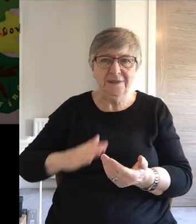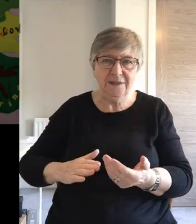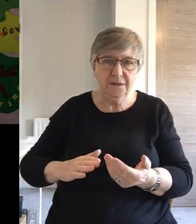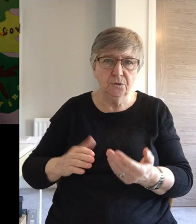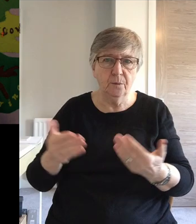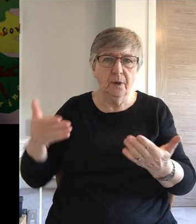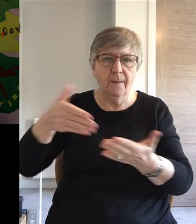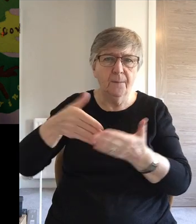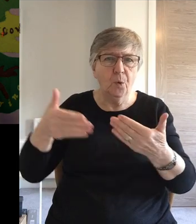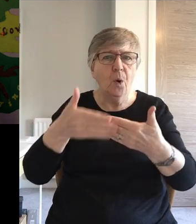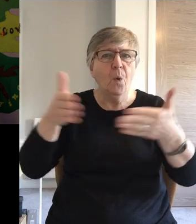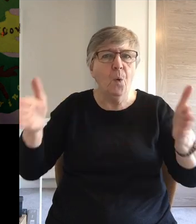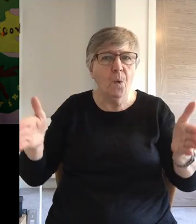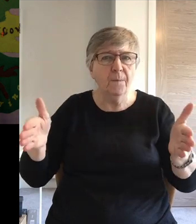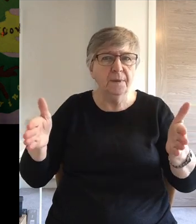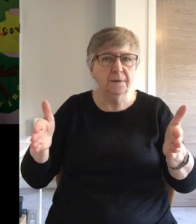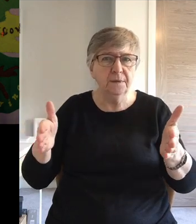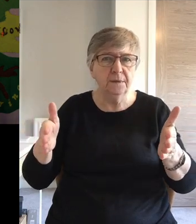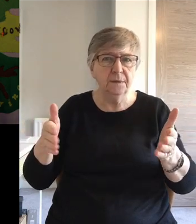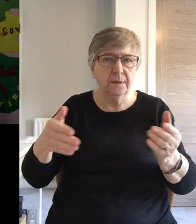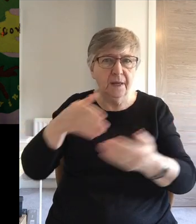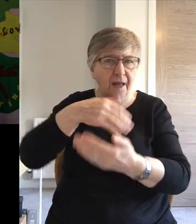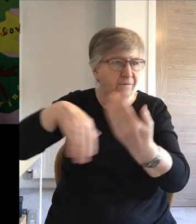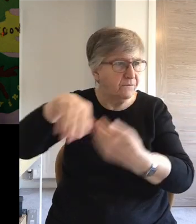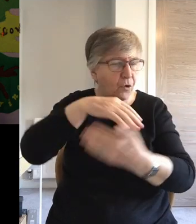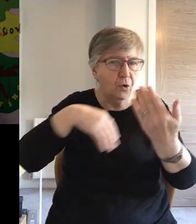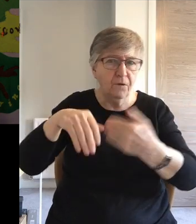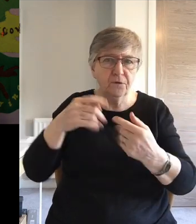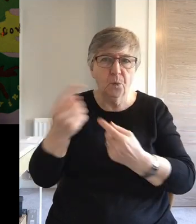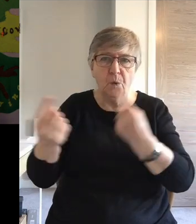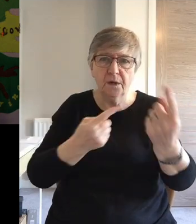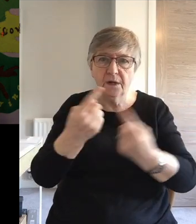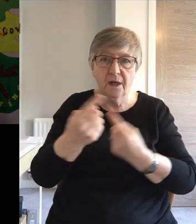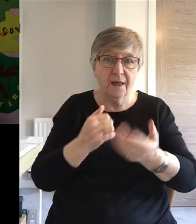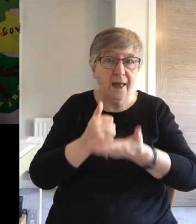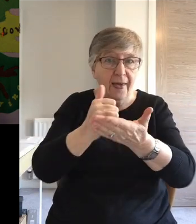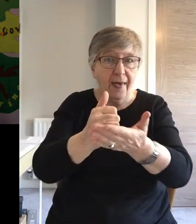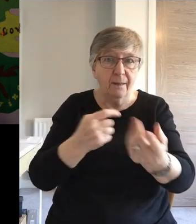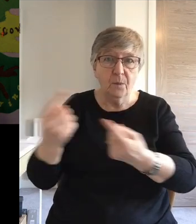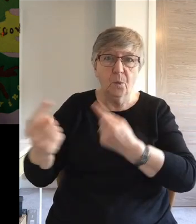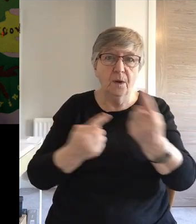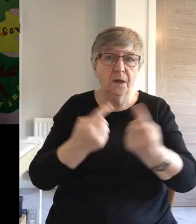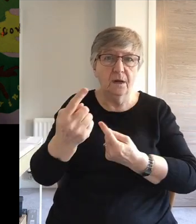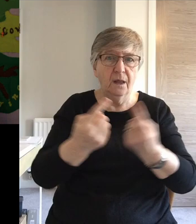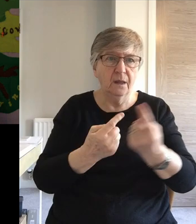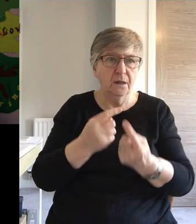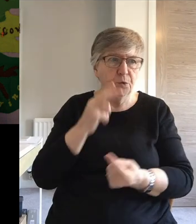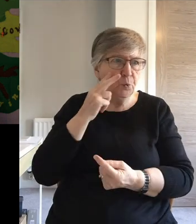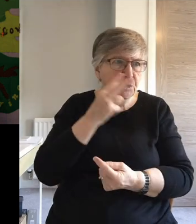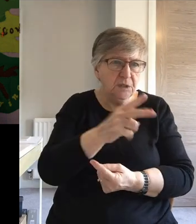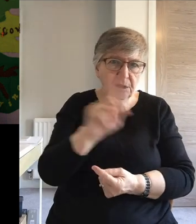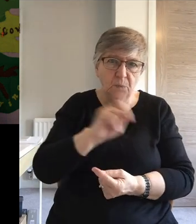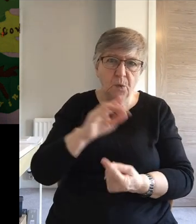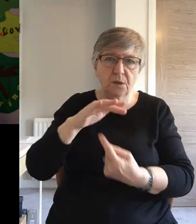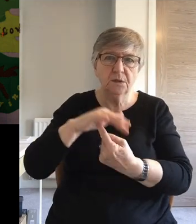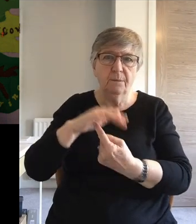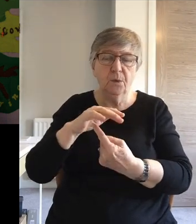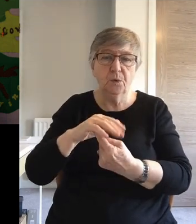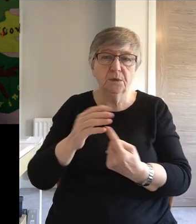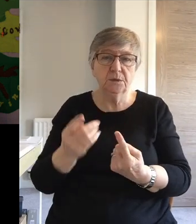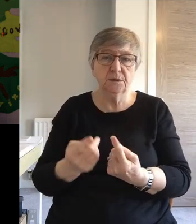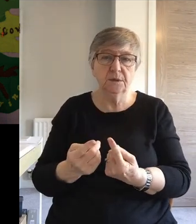Therefore, we also need to be more open with and involved with one another, that we can help one another to see what's at stake.